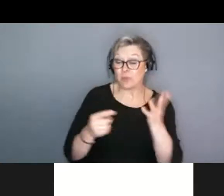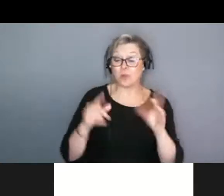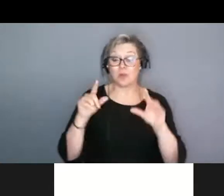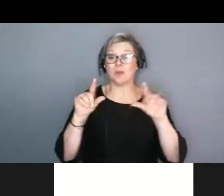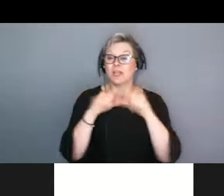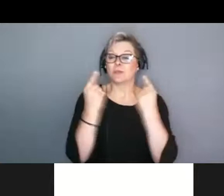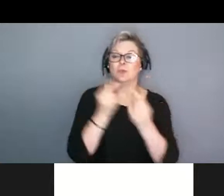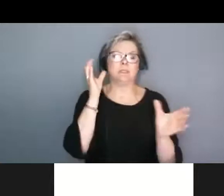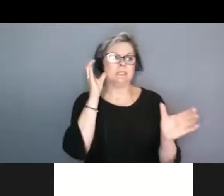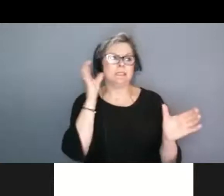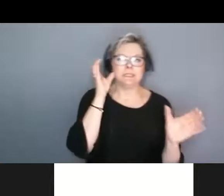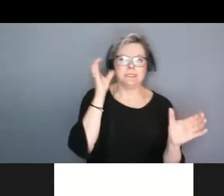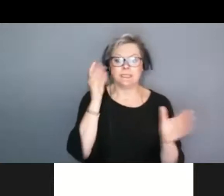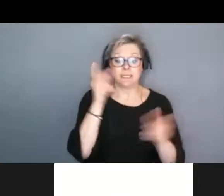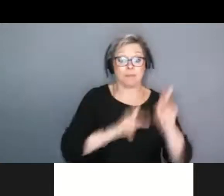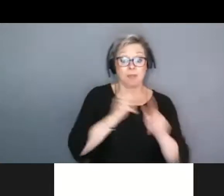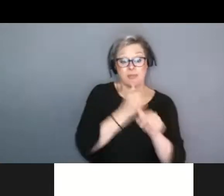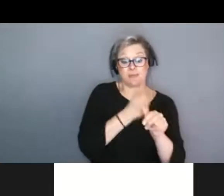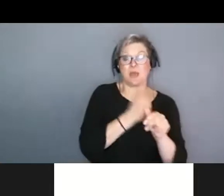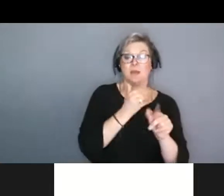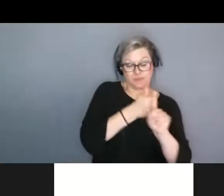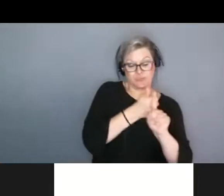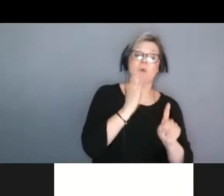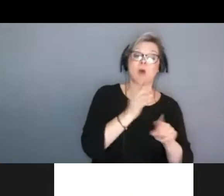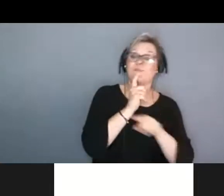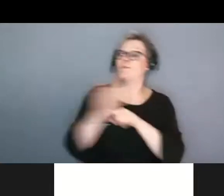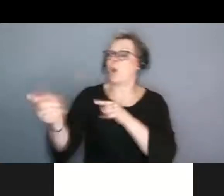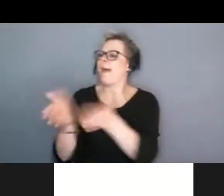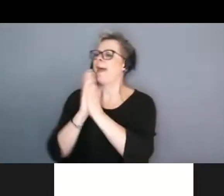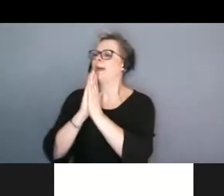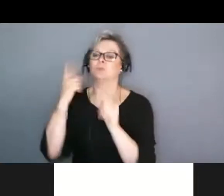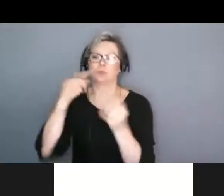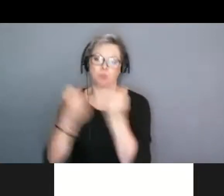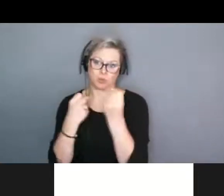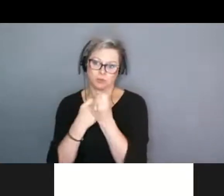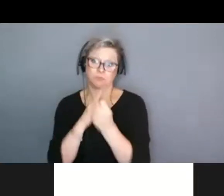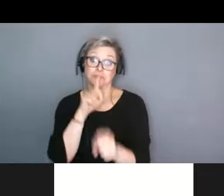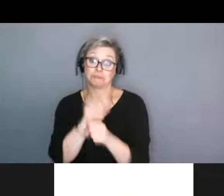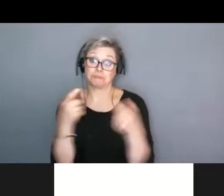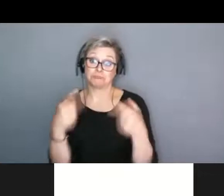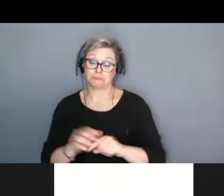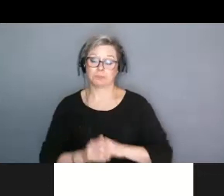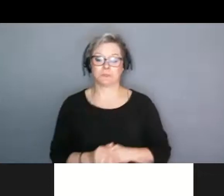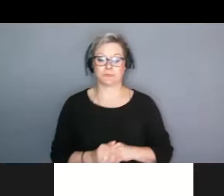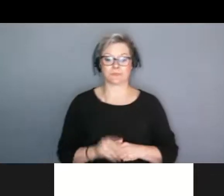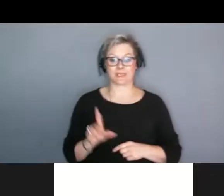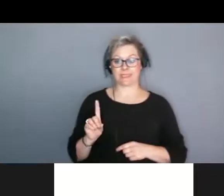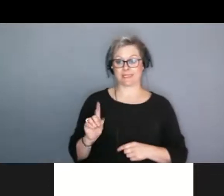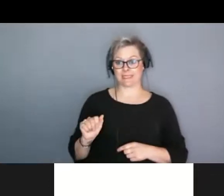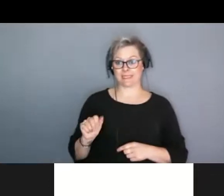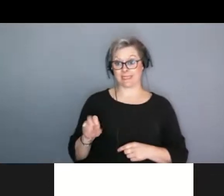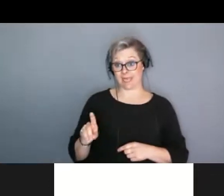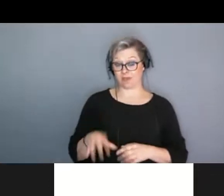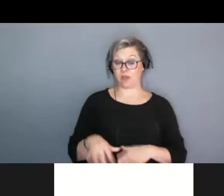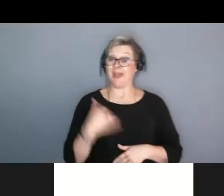more information and more support. Sure. And as there are 5 episodes, there may